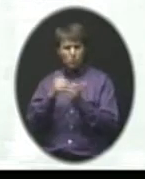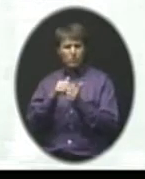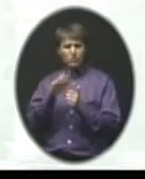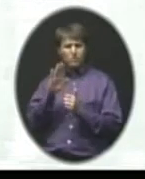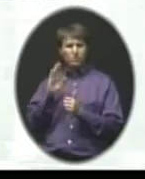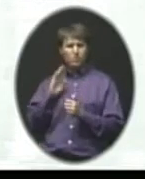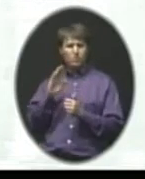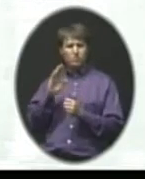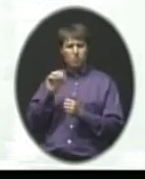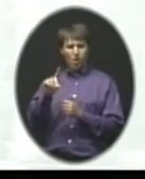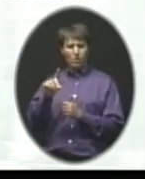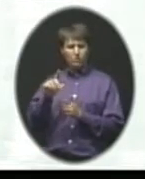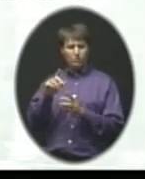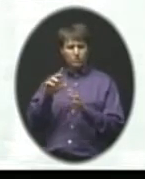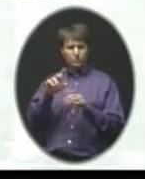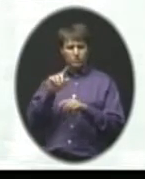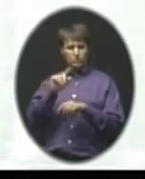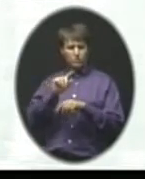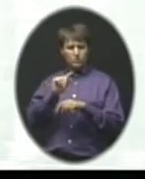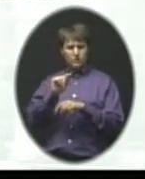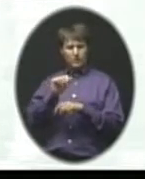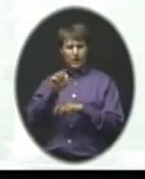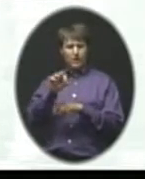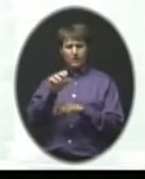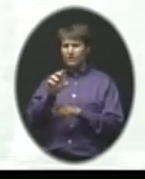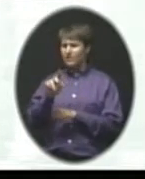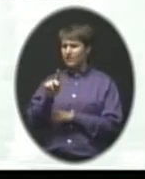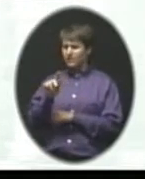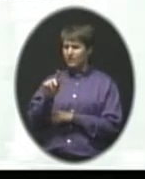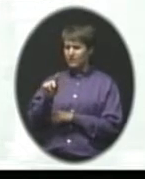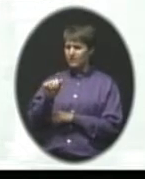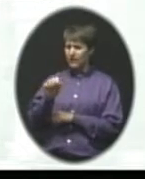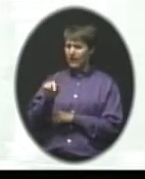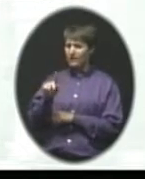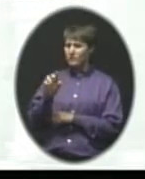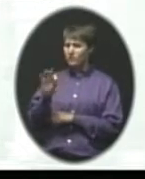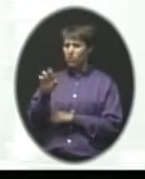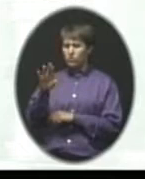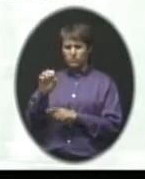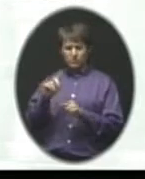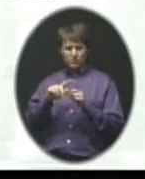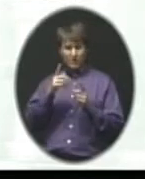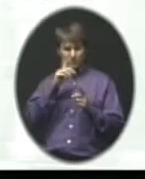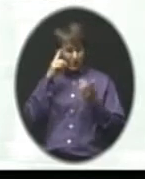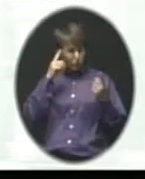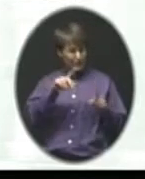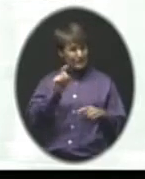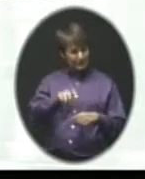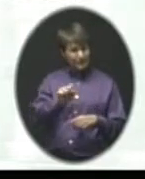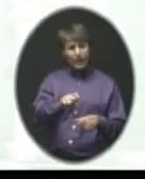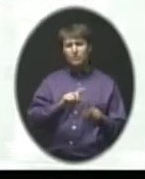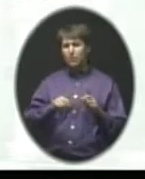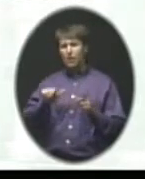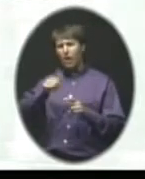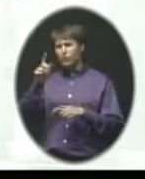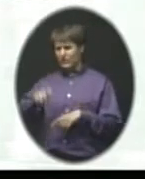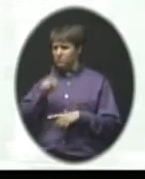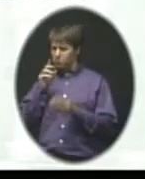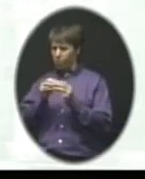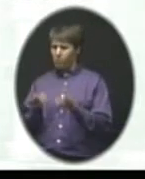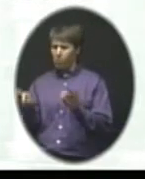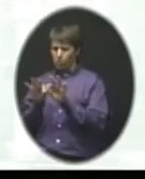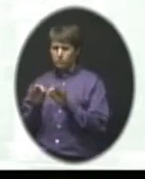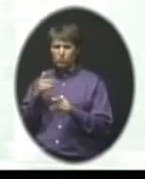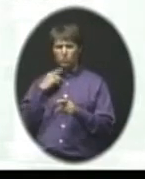task force. And though they agreed with the need, other needs kind of outweighed that one at the time. And it remained on what we